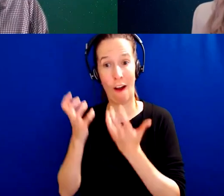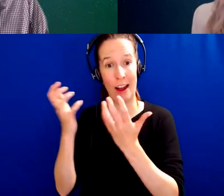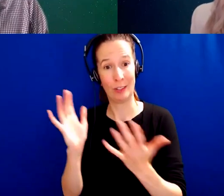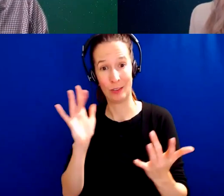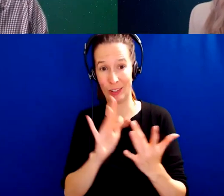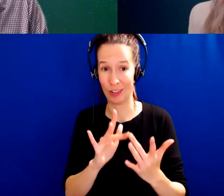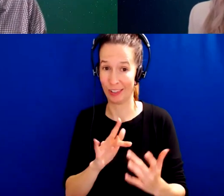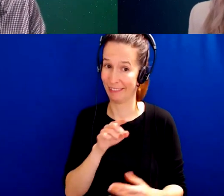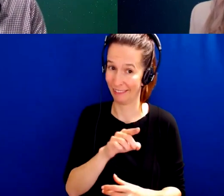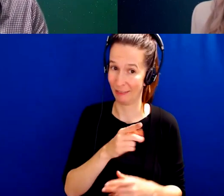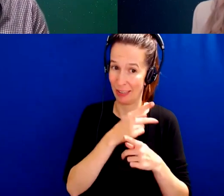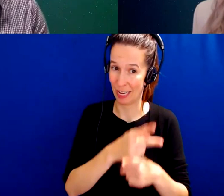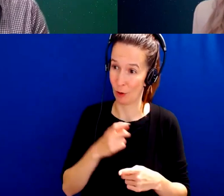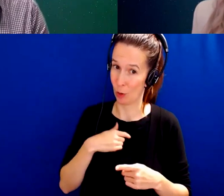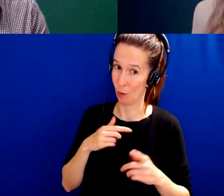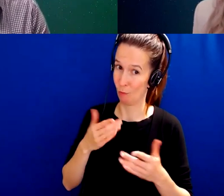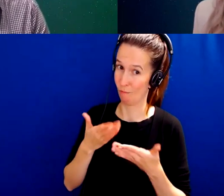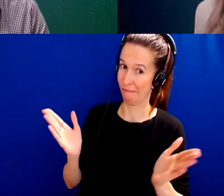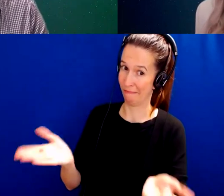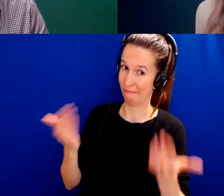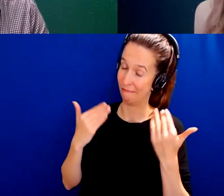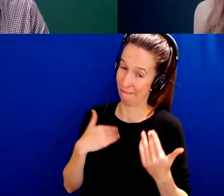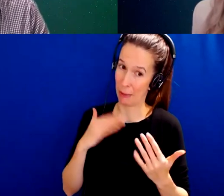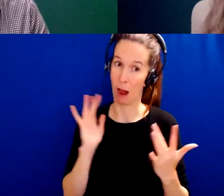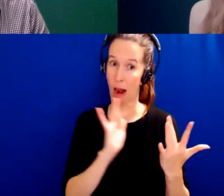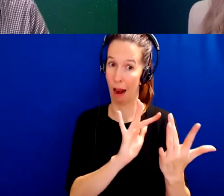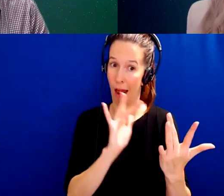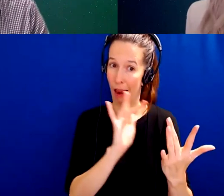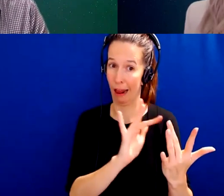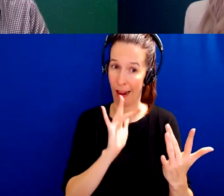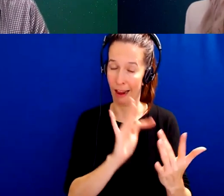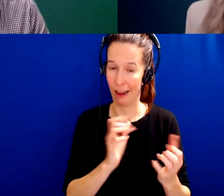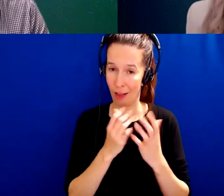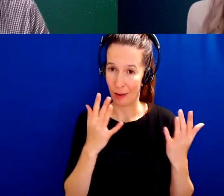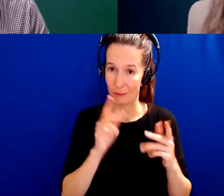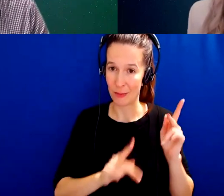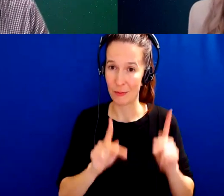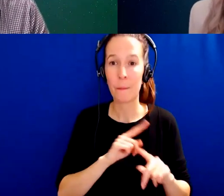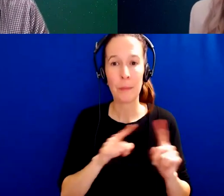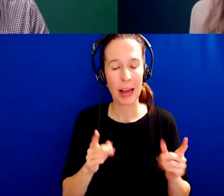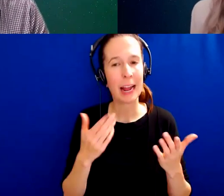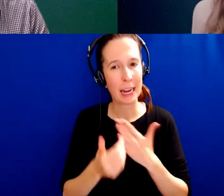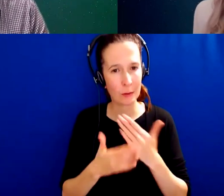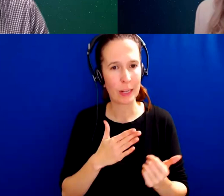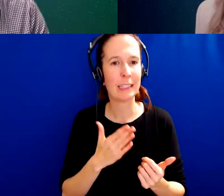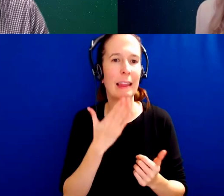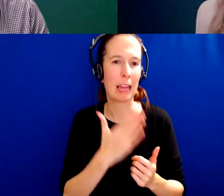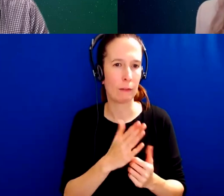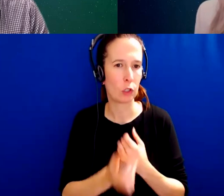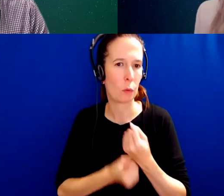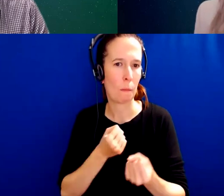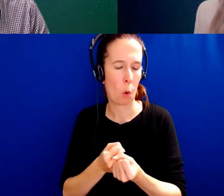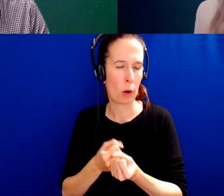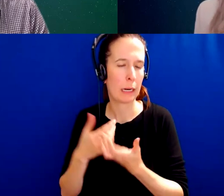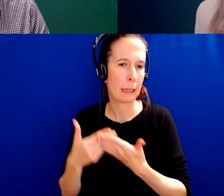for, but, uh, really great to see the really great things happening to support our pediatric patients and families. We will close